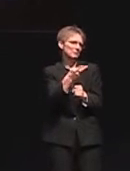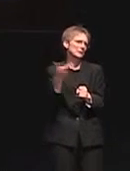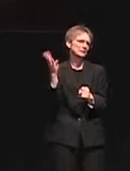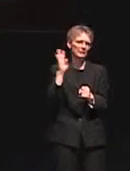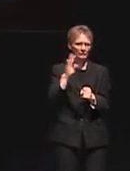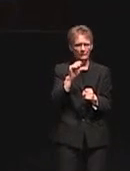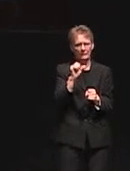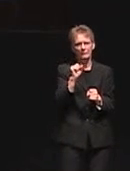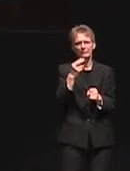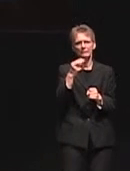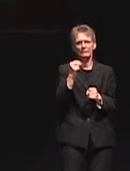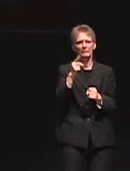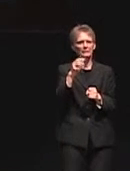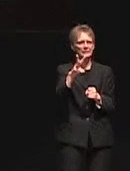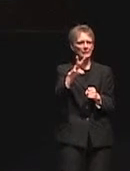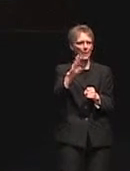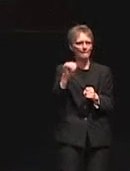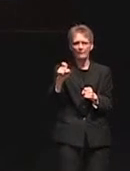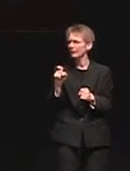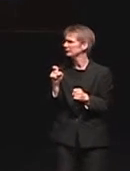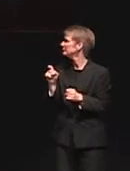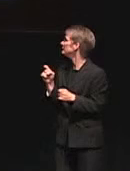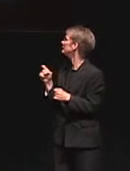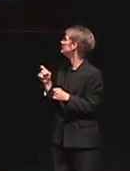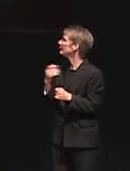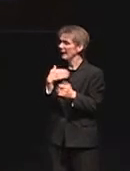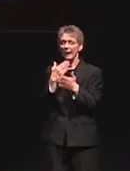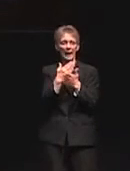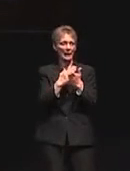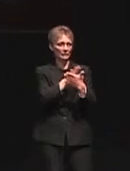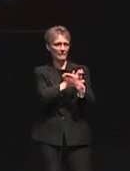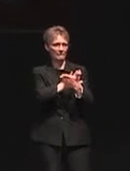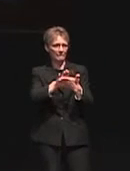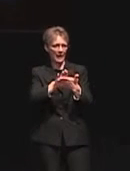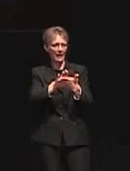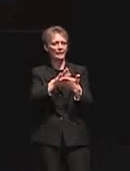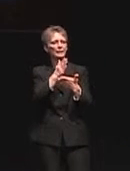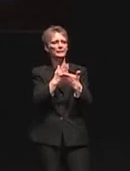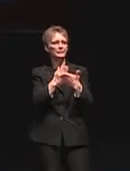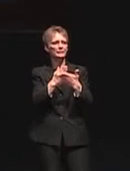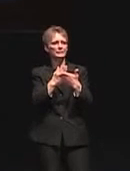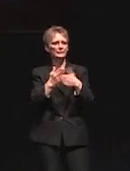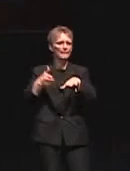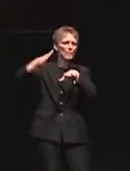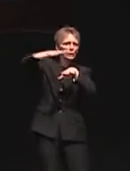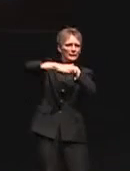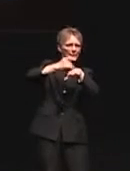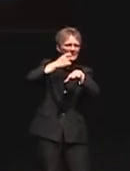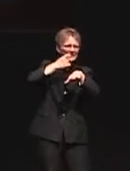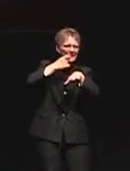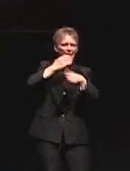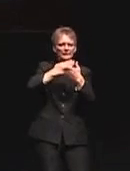that have images flat. I have images that are on top of the glass. I have images inside of the box on